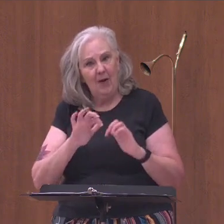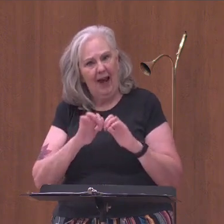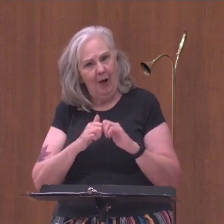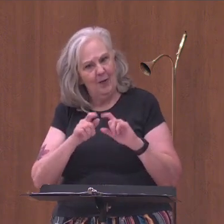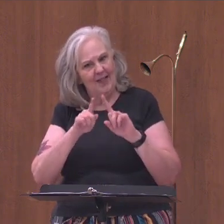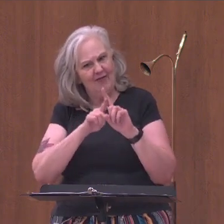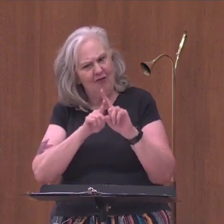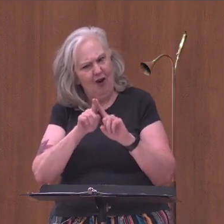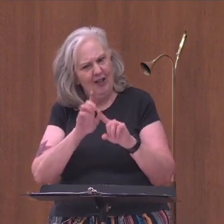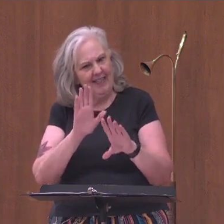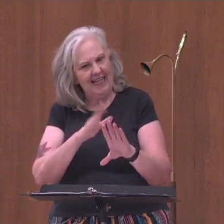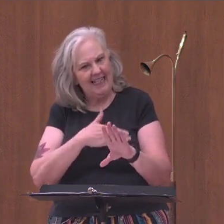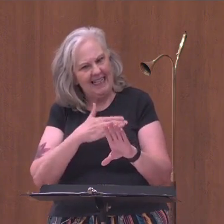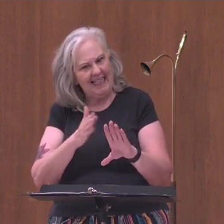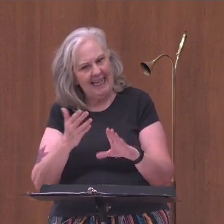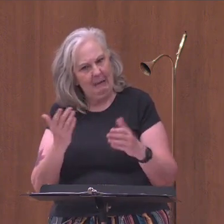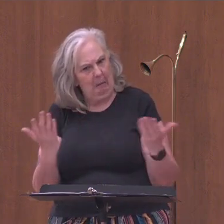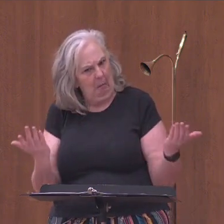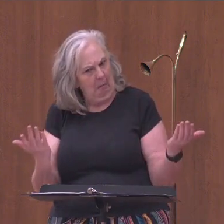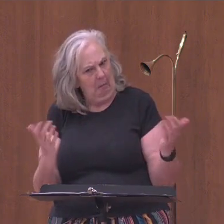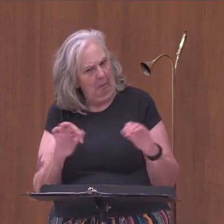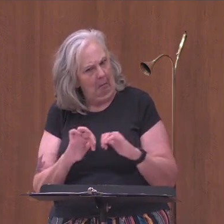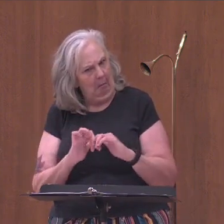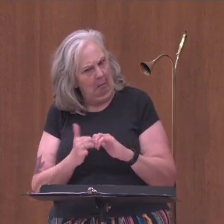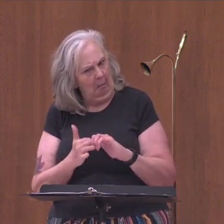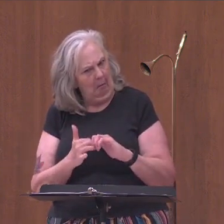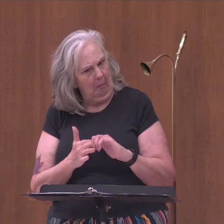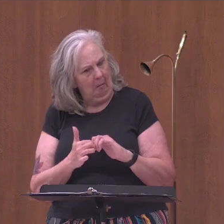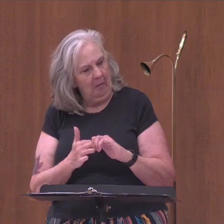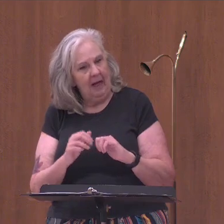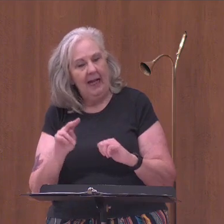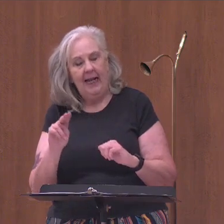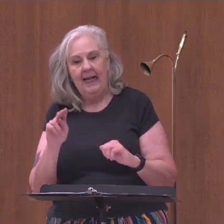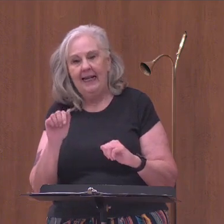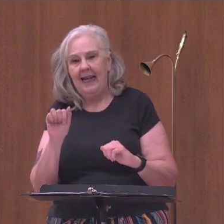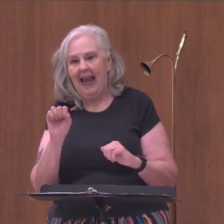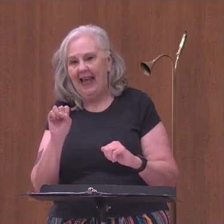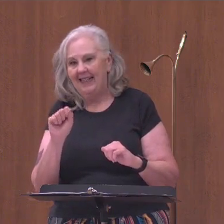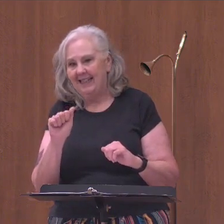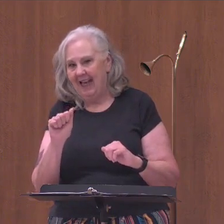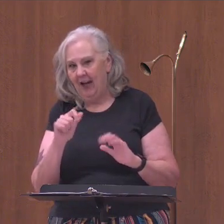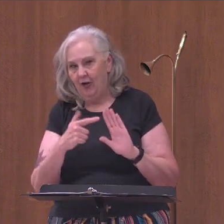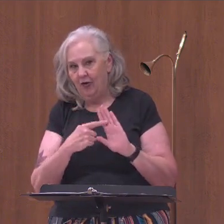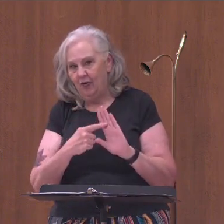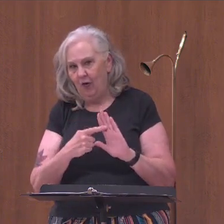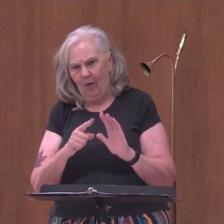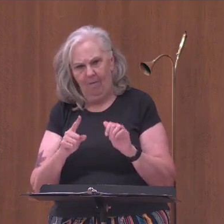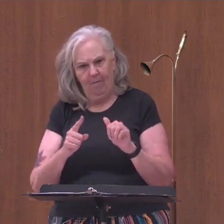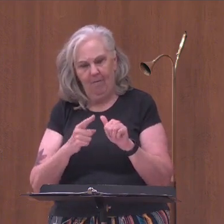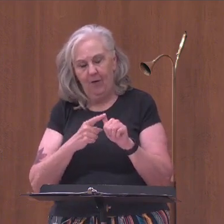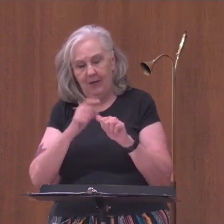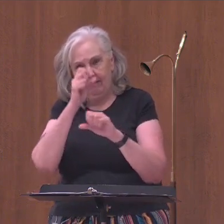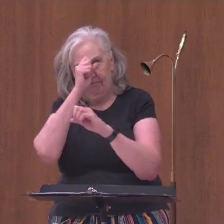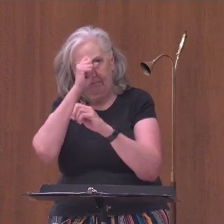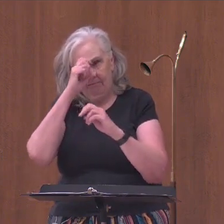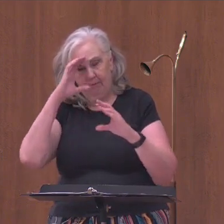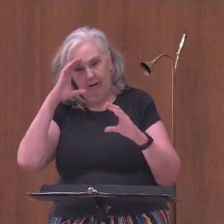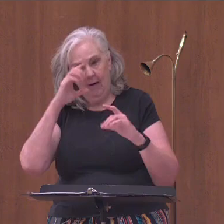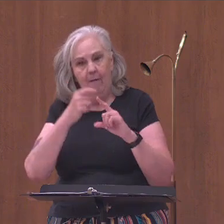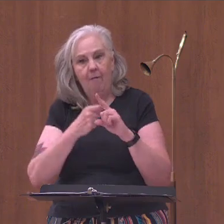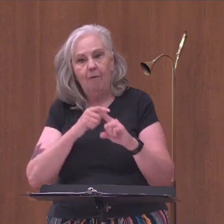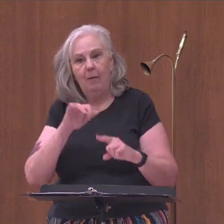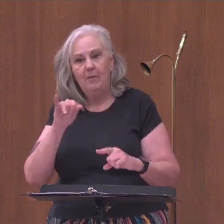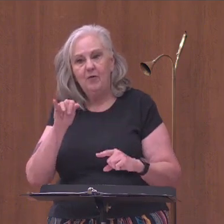sing. A couple of years ago, NASA released the first images from the James Webb